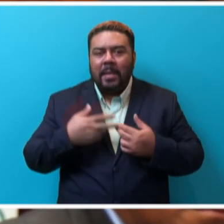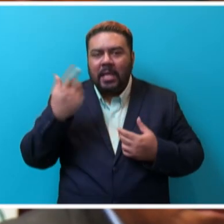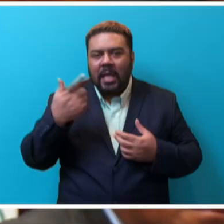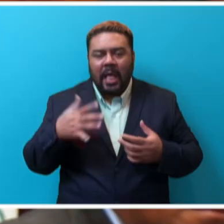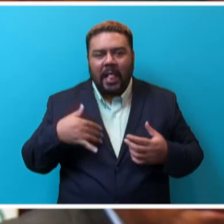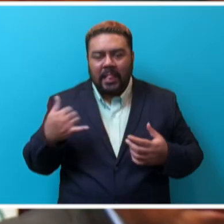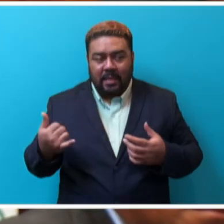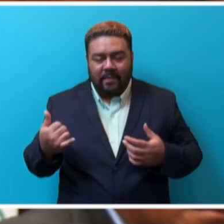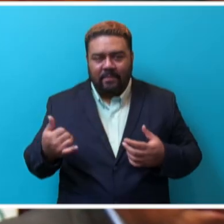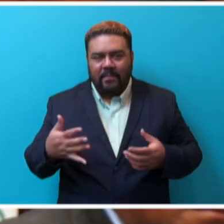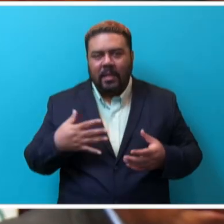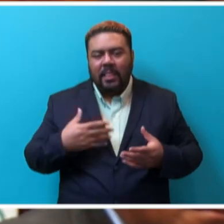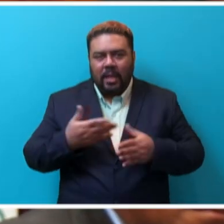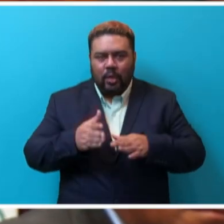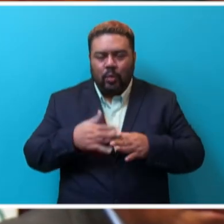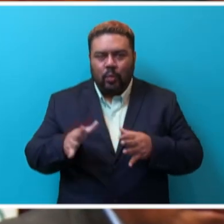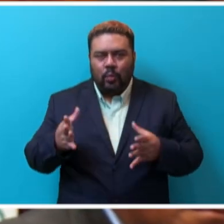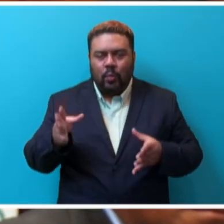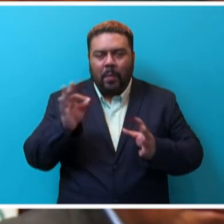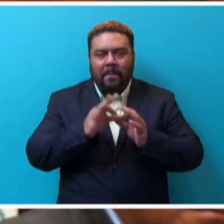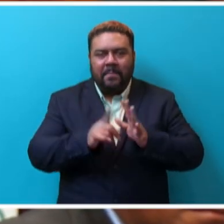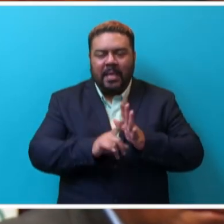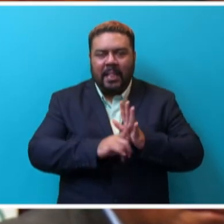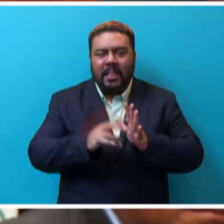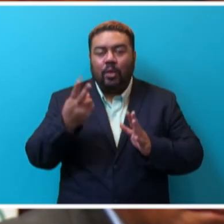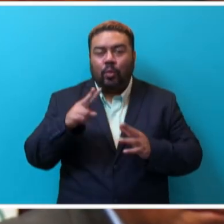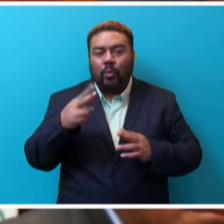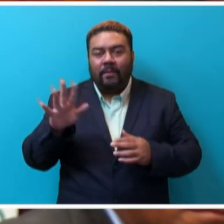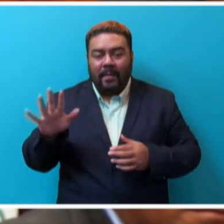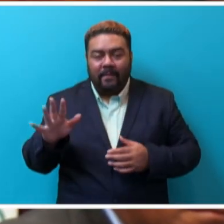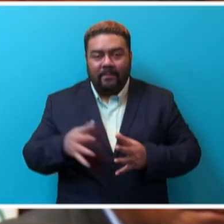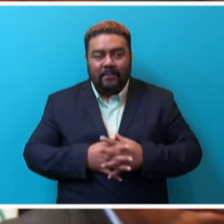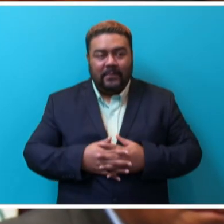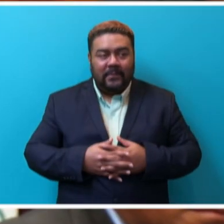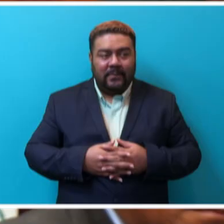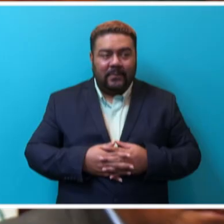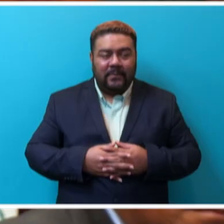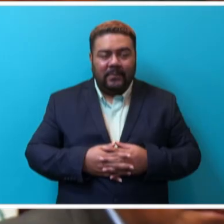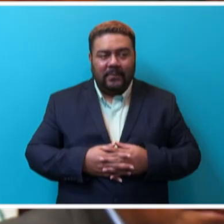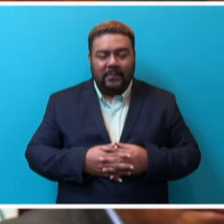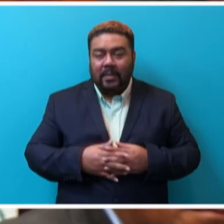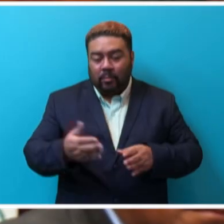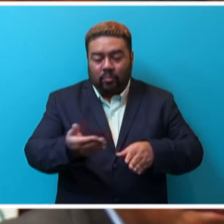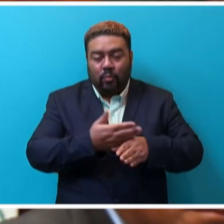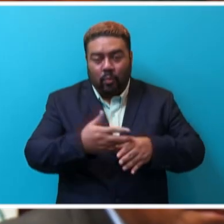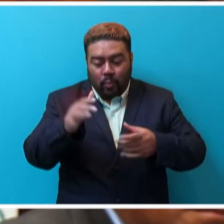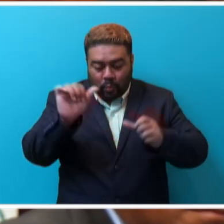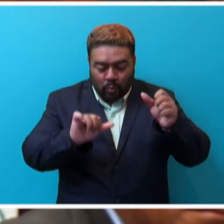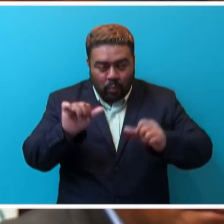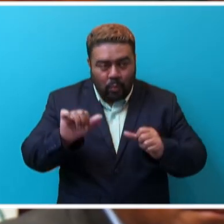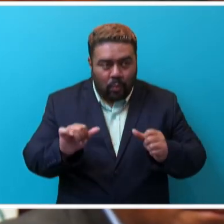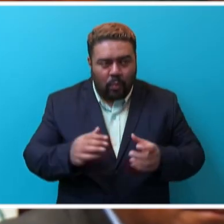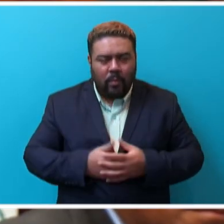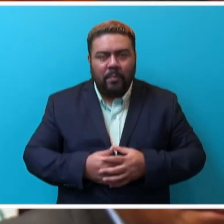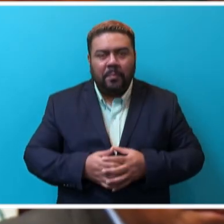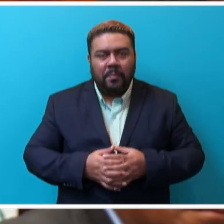proposed Employment Relations Bill of 2025, which is currently before the Parliamentary Standing Committee on Economic Affairs